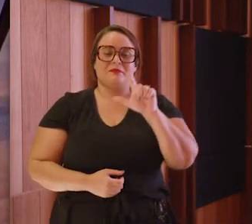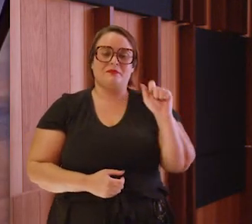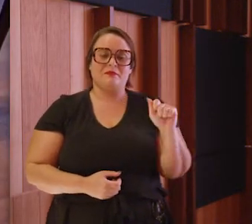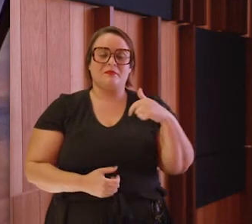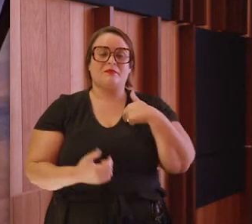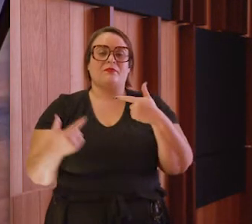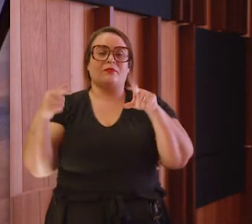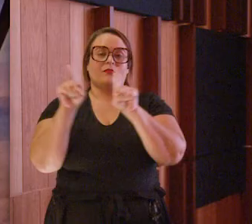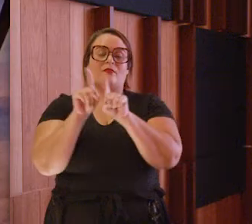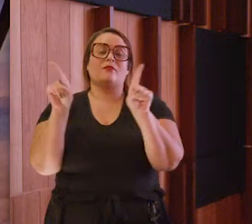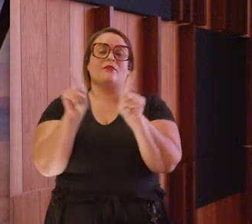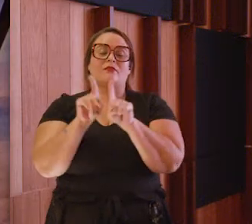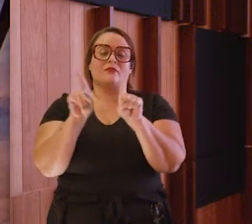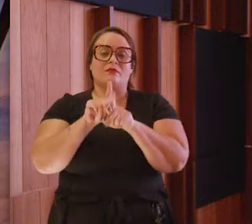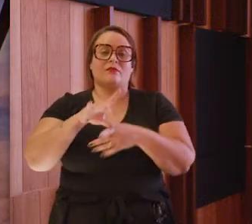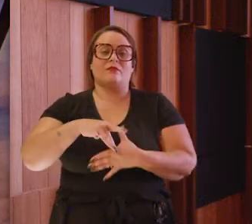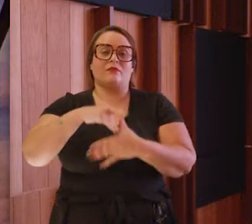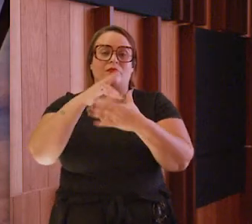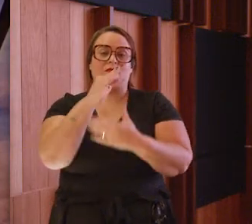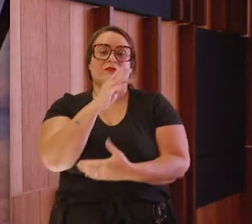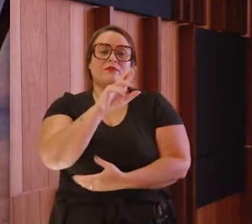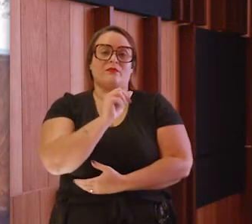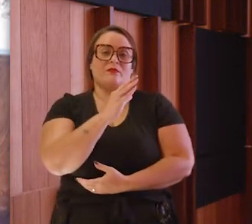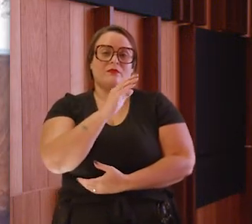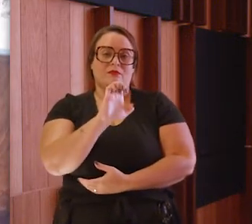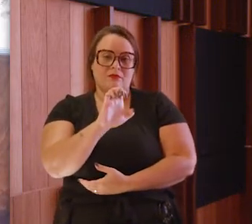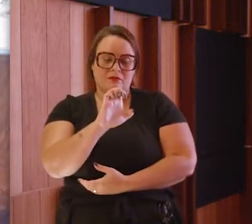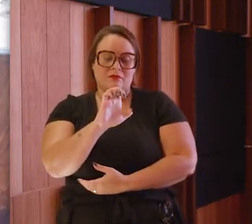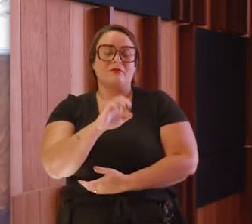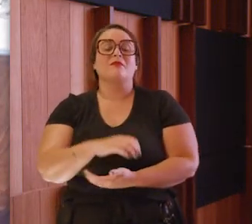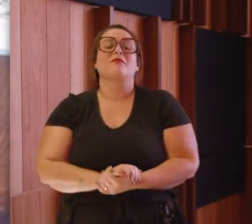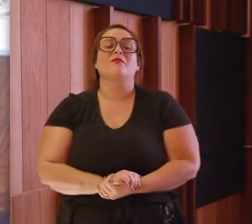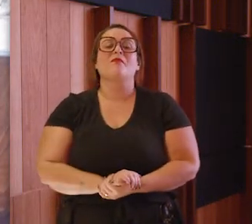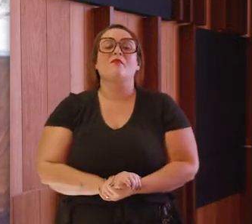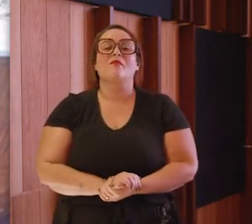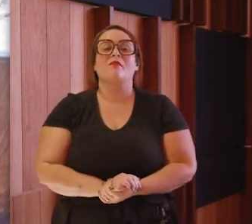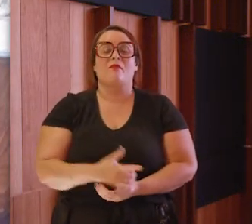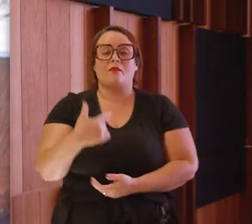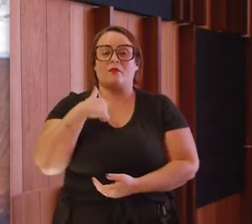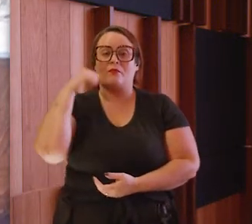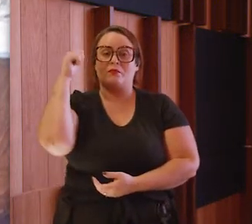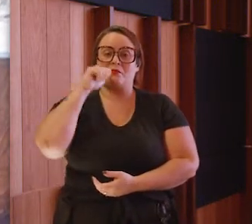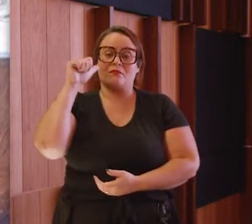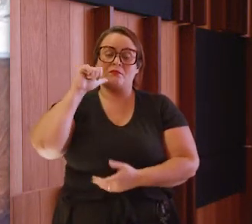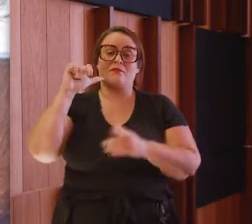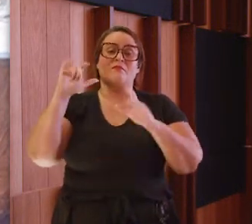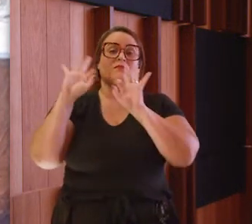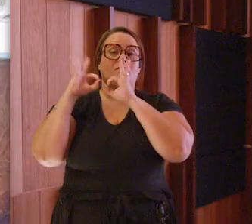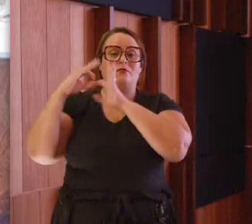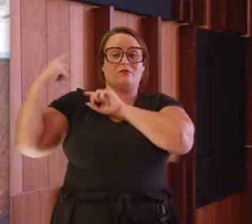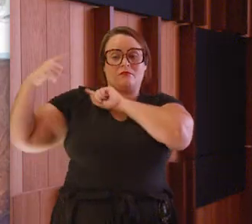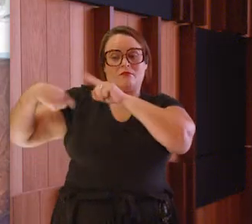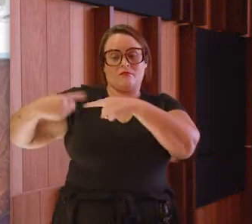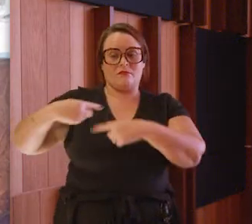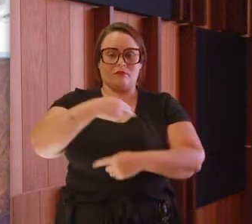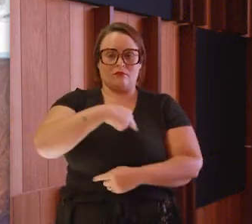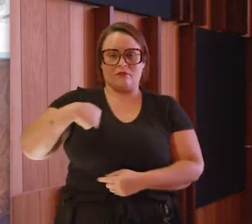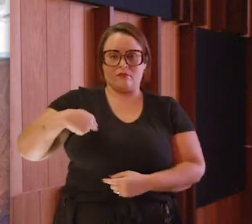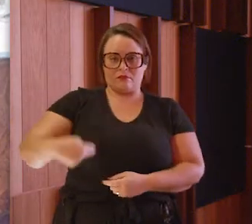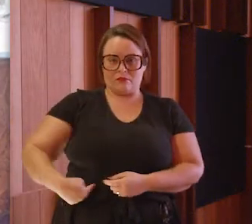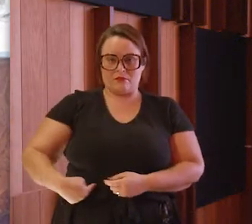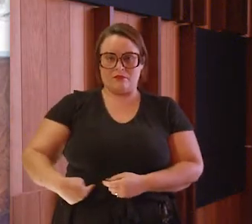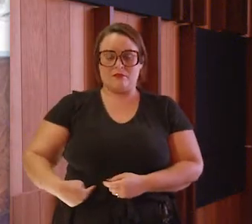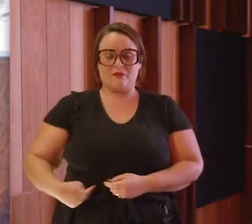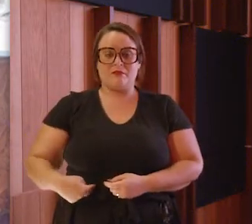practice. I'm a Chinese descendant woman with dark brown shoulder-length hair. I'm wearing a navy